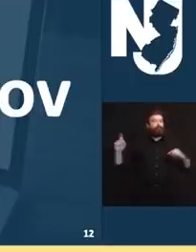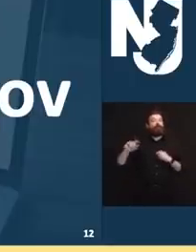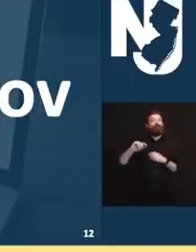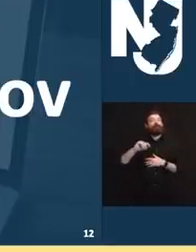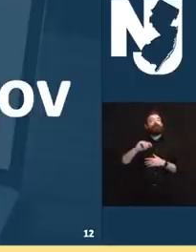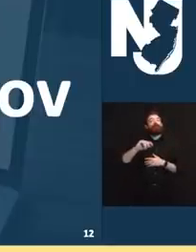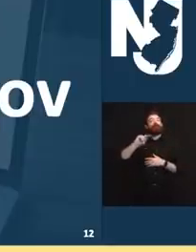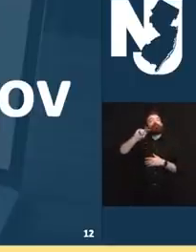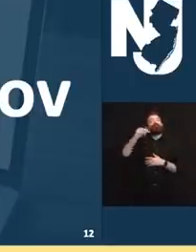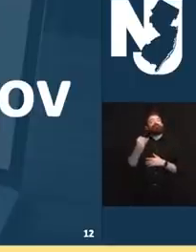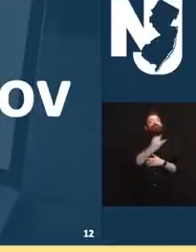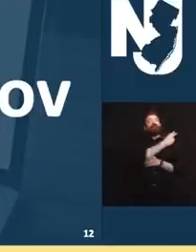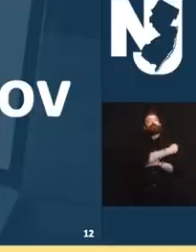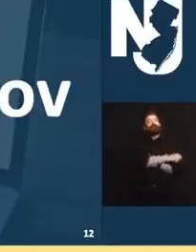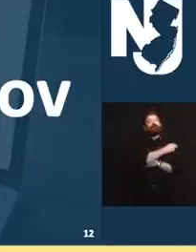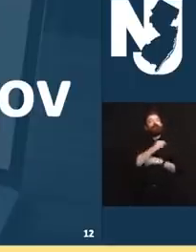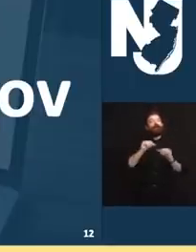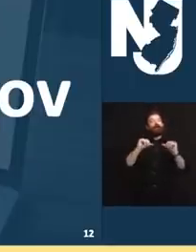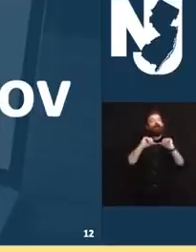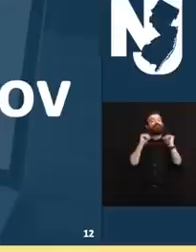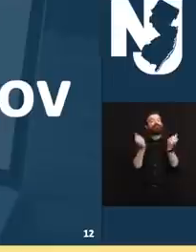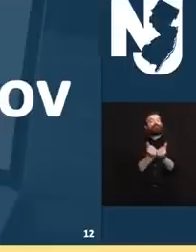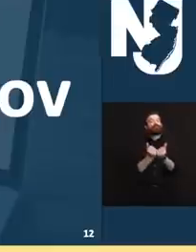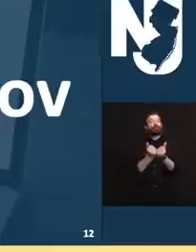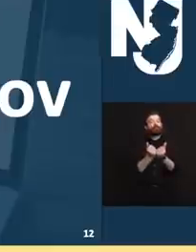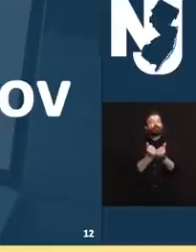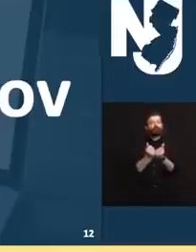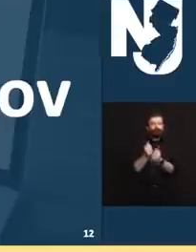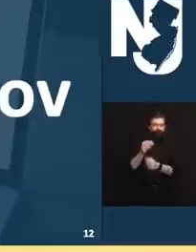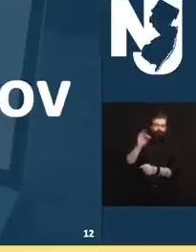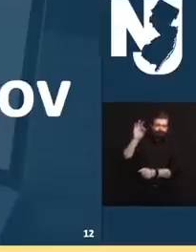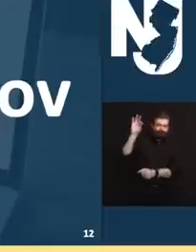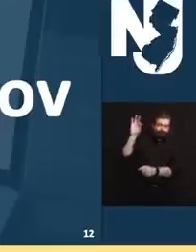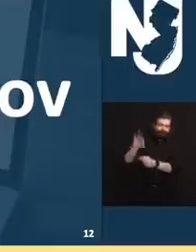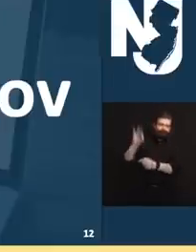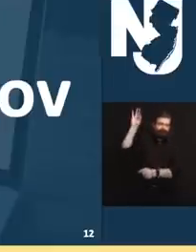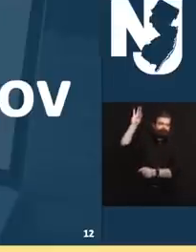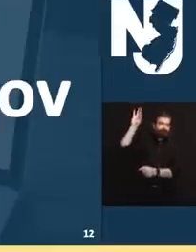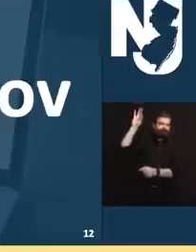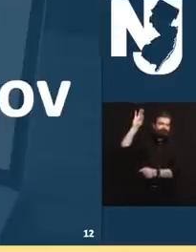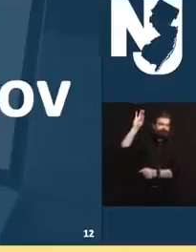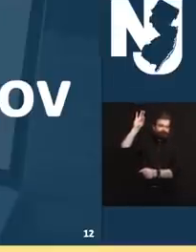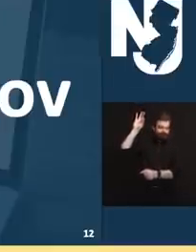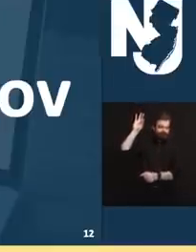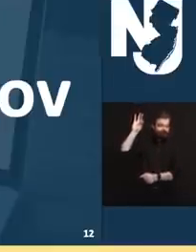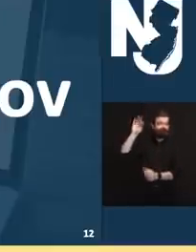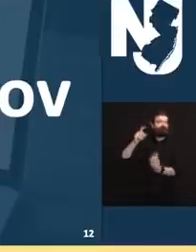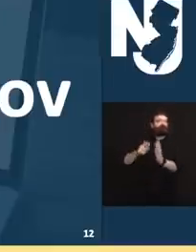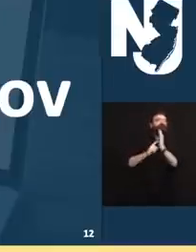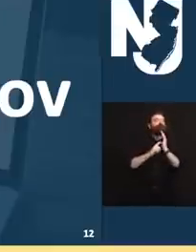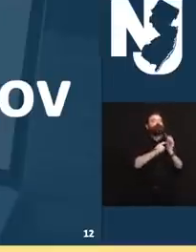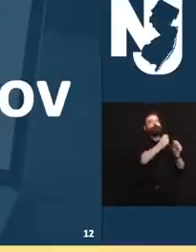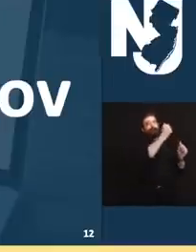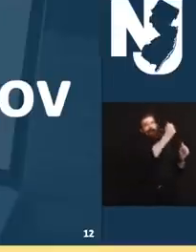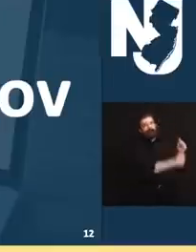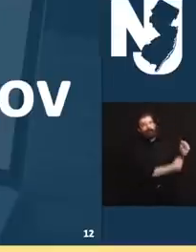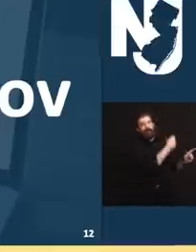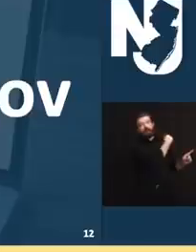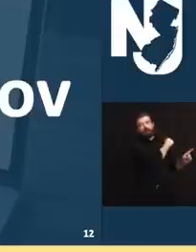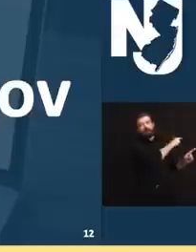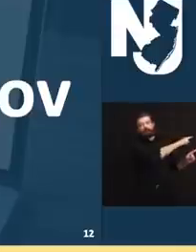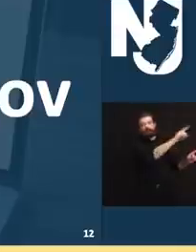voted to require its members to report on a daily basis the number of COVID-positive cases among their healthcare